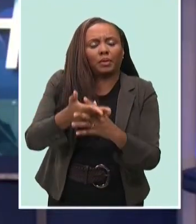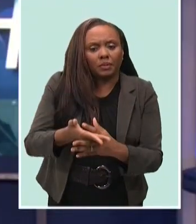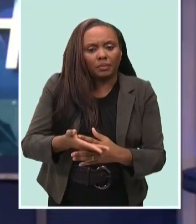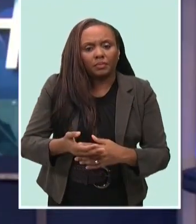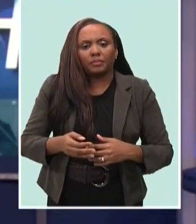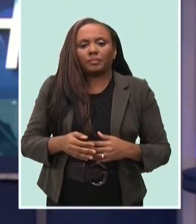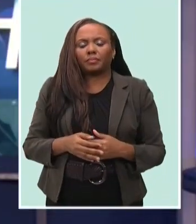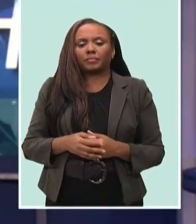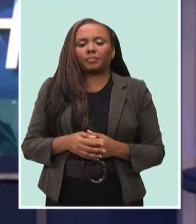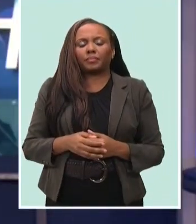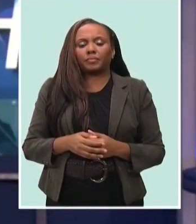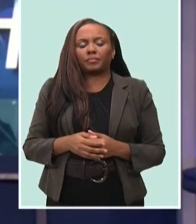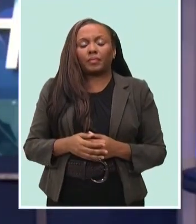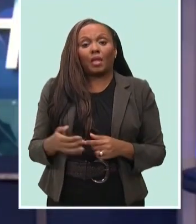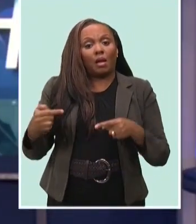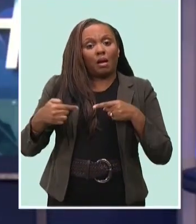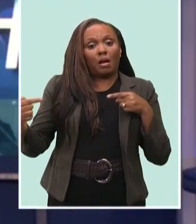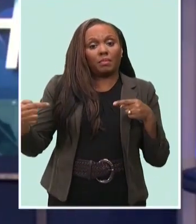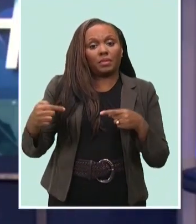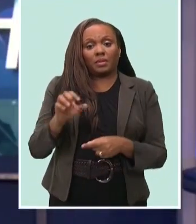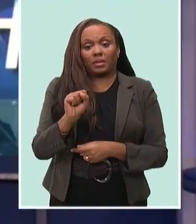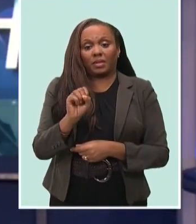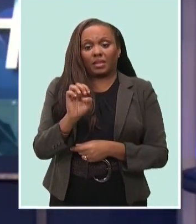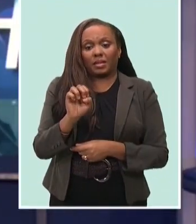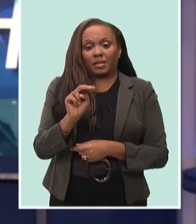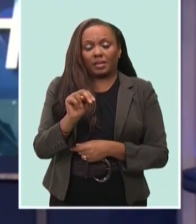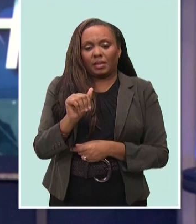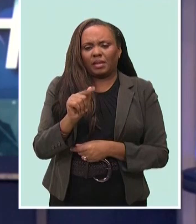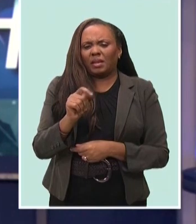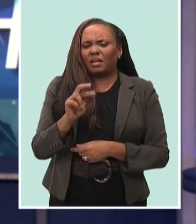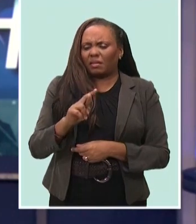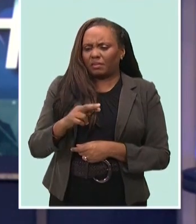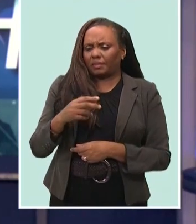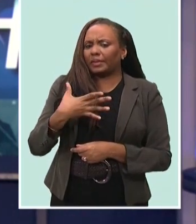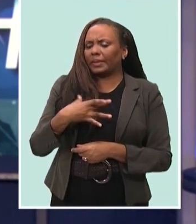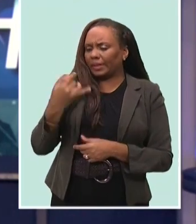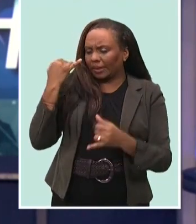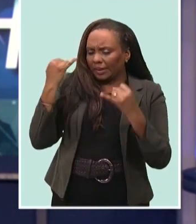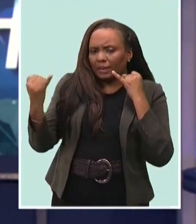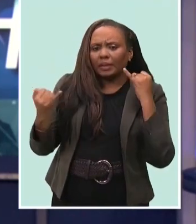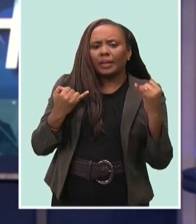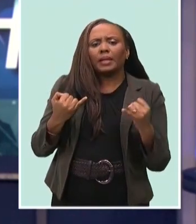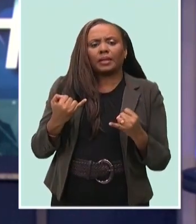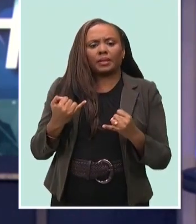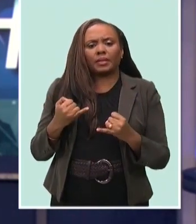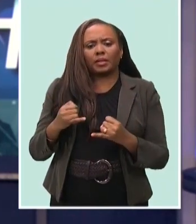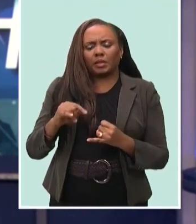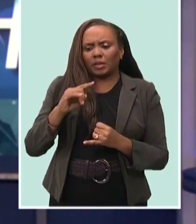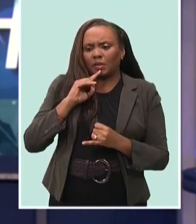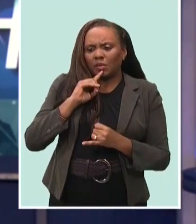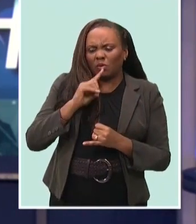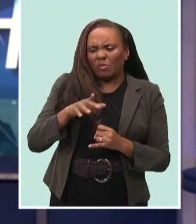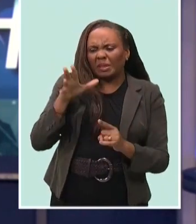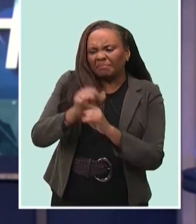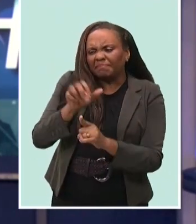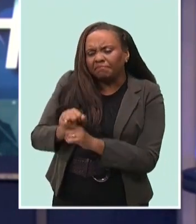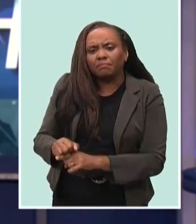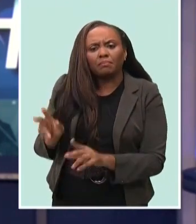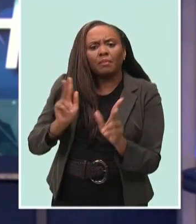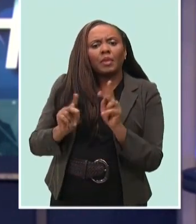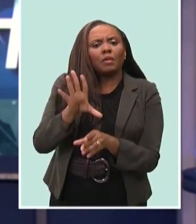Senator Caswell Franklin welcomes efforts by the government to go after the financiers of the drugs trade who employ young Barbadians. Though